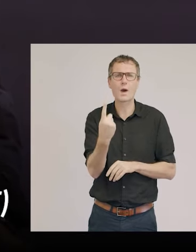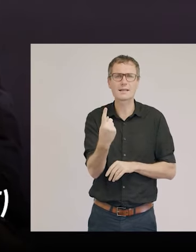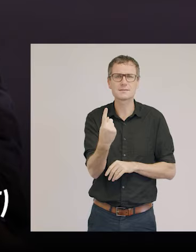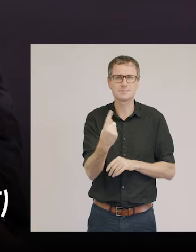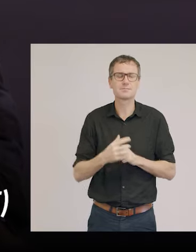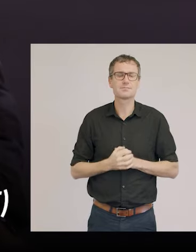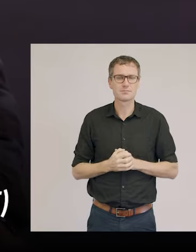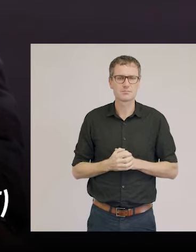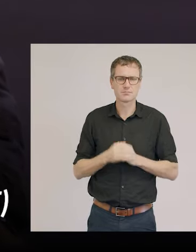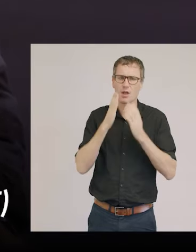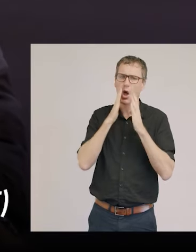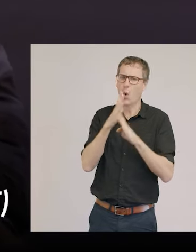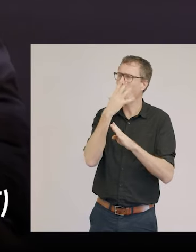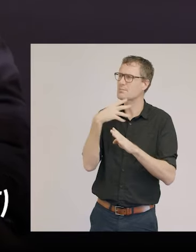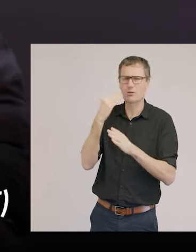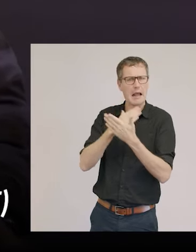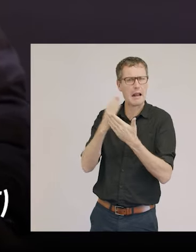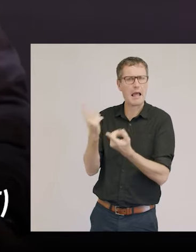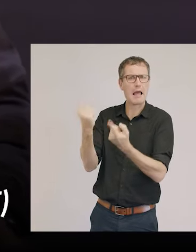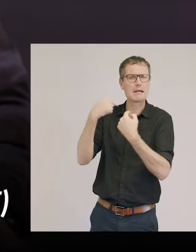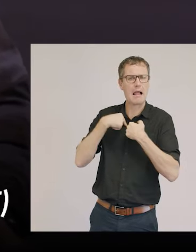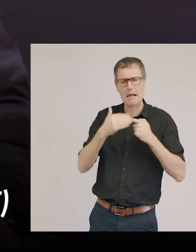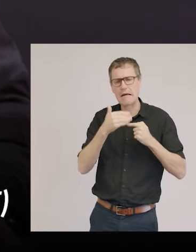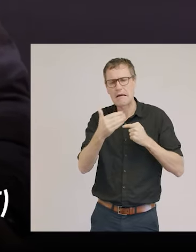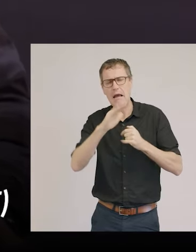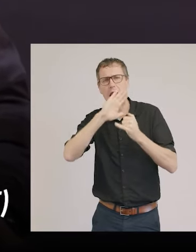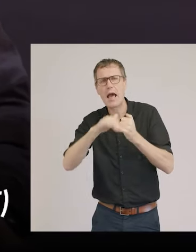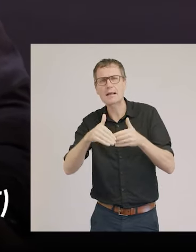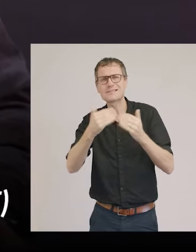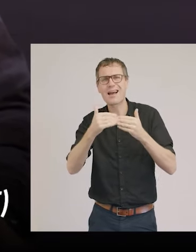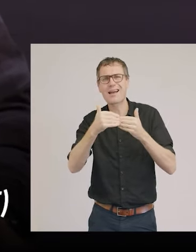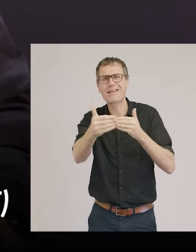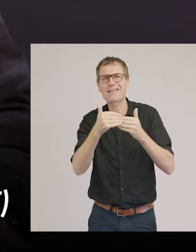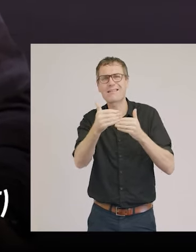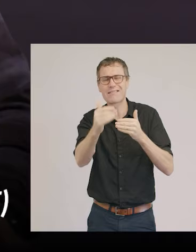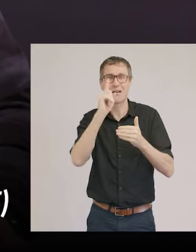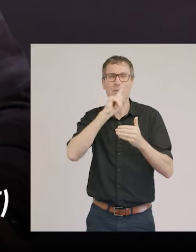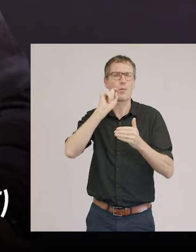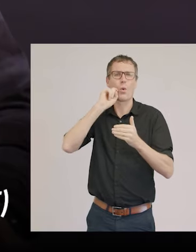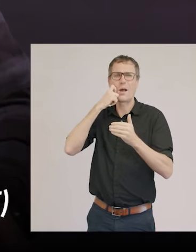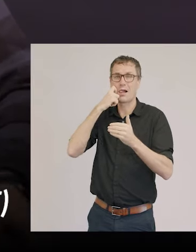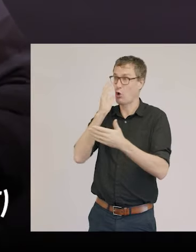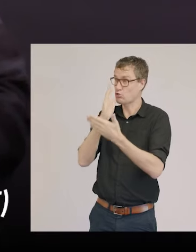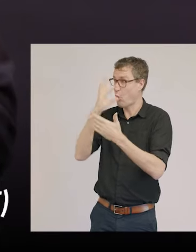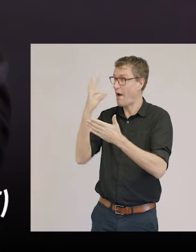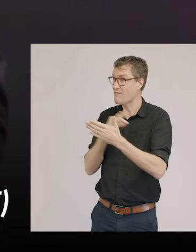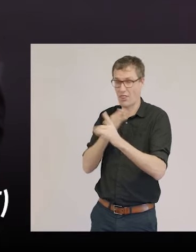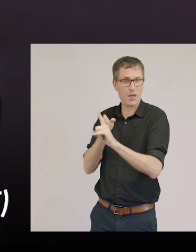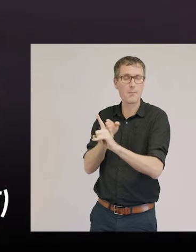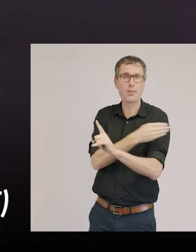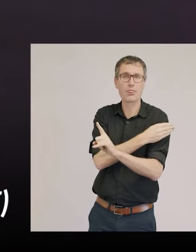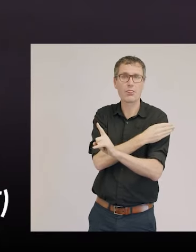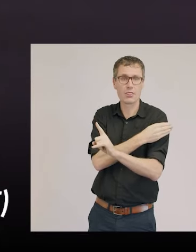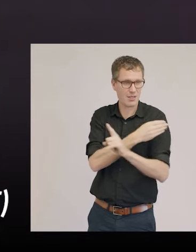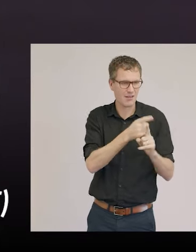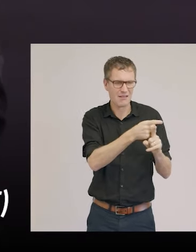tells us clearly that in the last times, some will turn away from the true faith. They will follow deceptive spirits